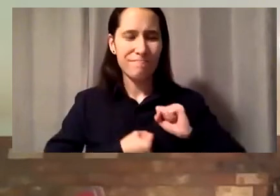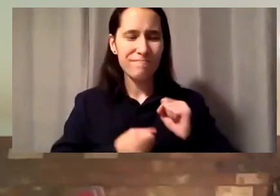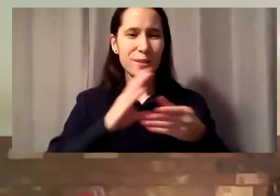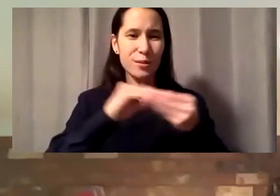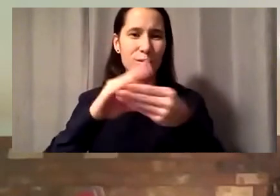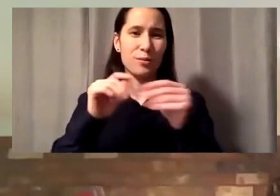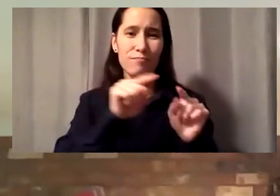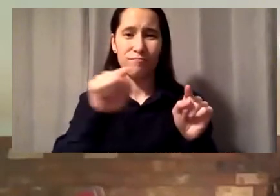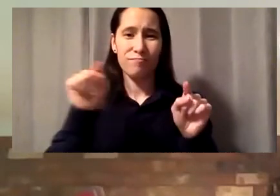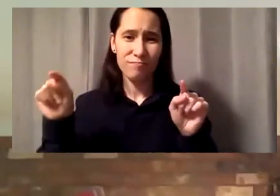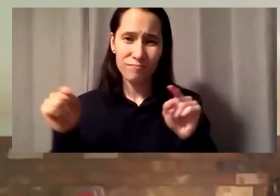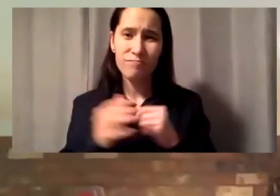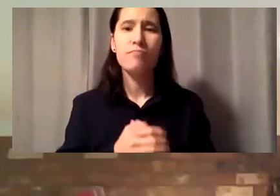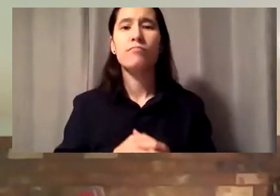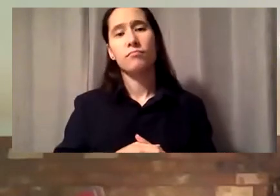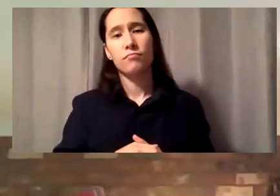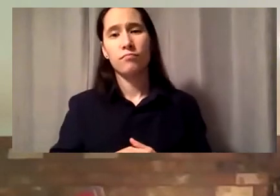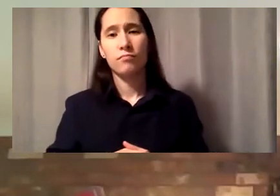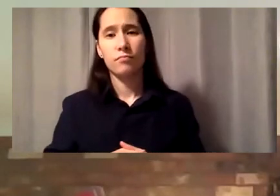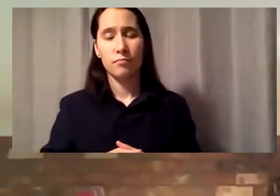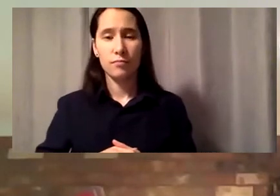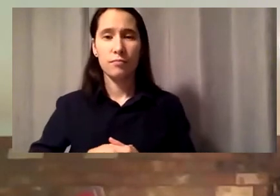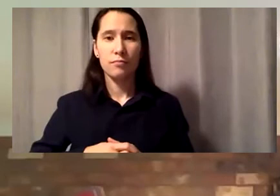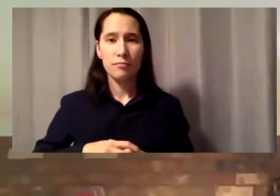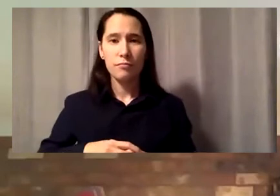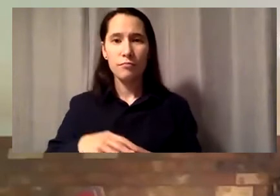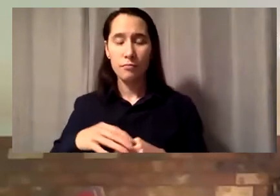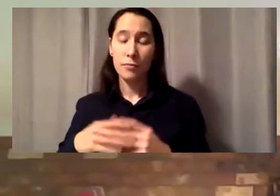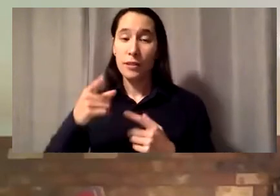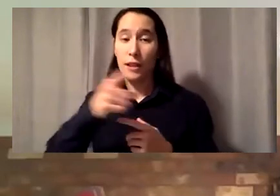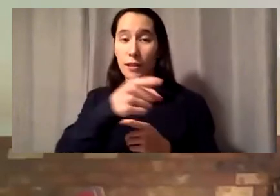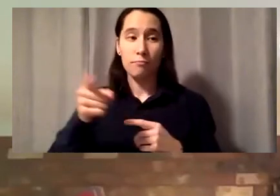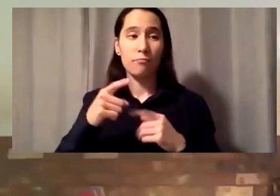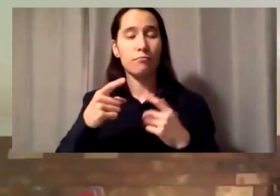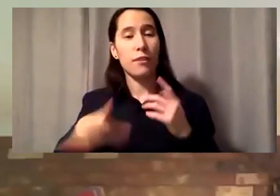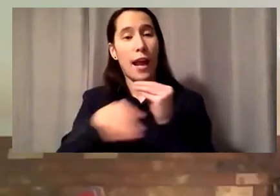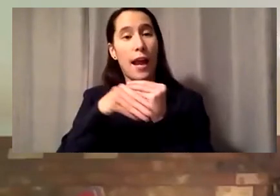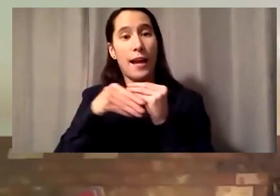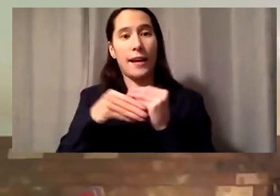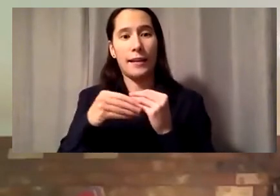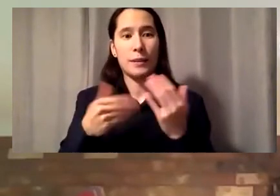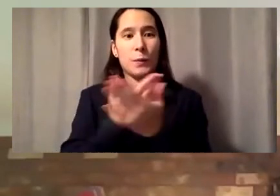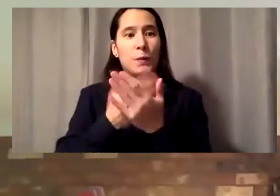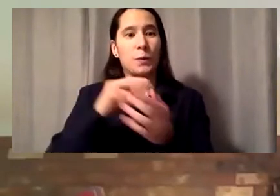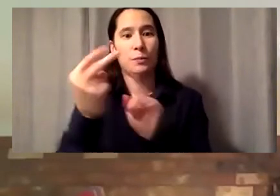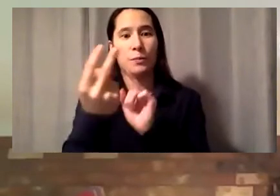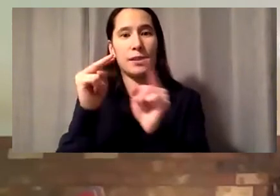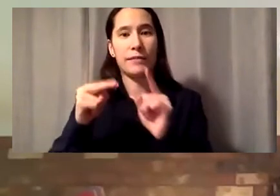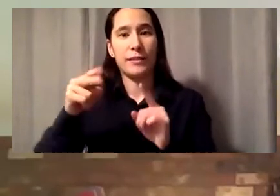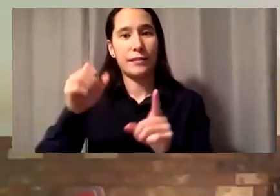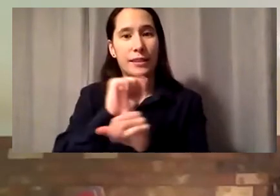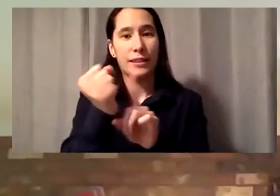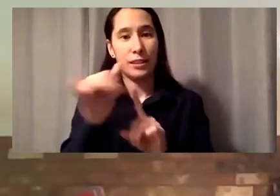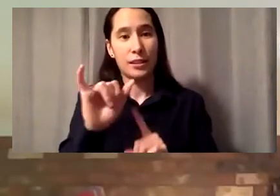today, and I hope you have as well, because they've all brought a different perspective to this important discussion. And I'm truly hopeful that as the Alzheimer's Society of